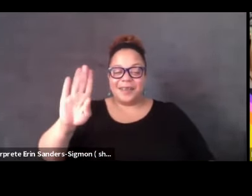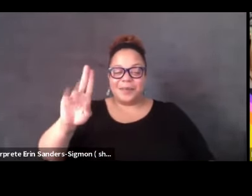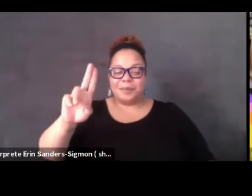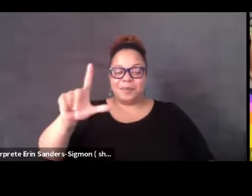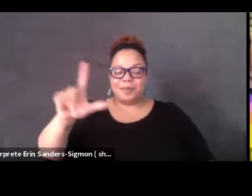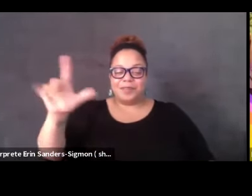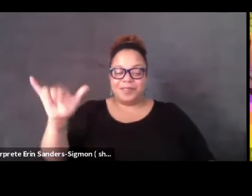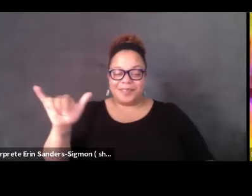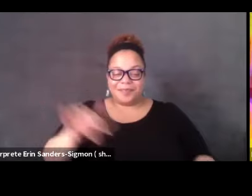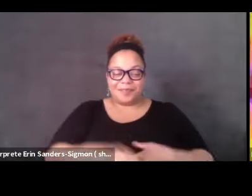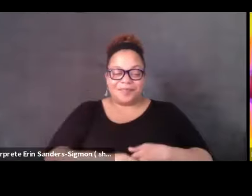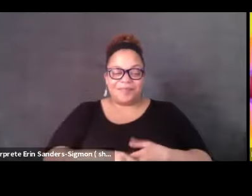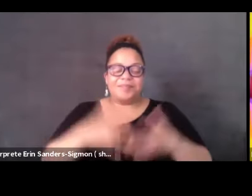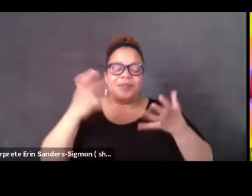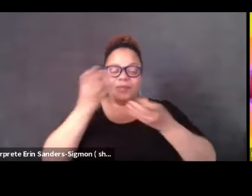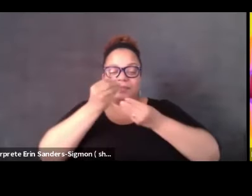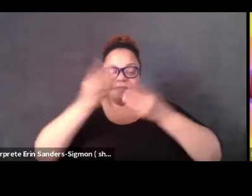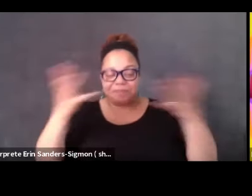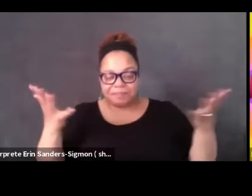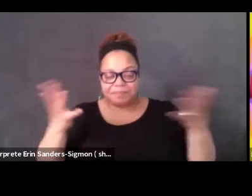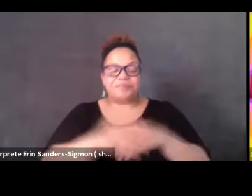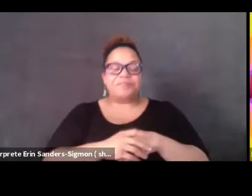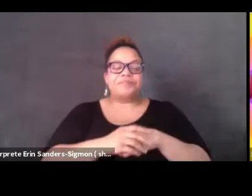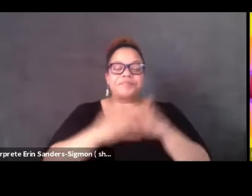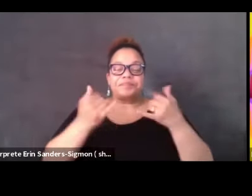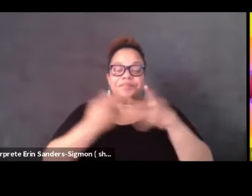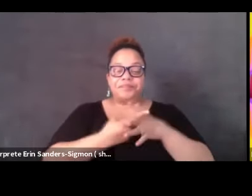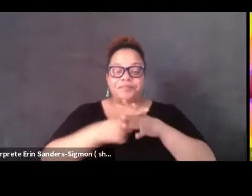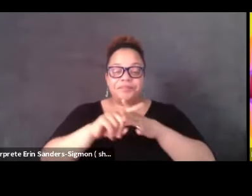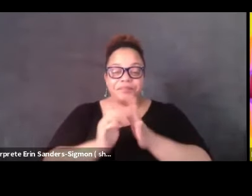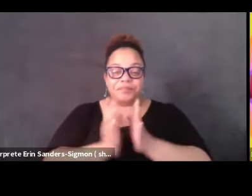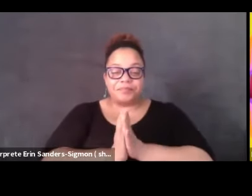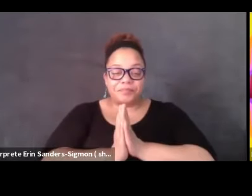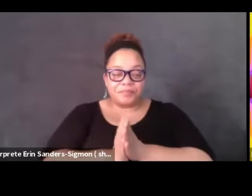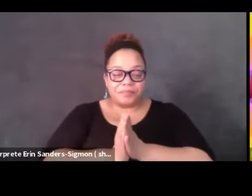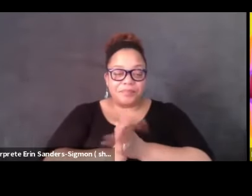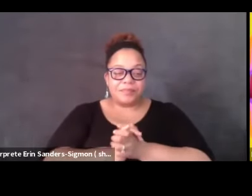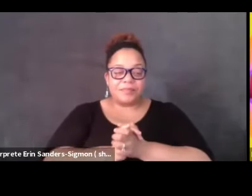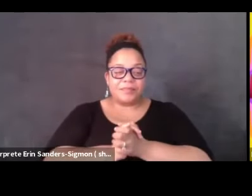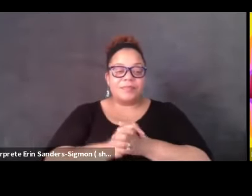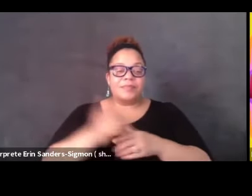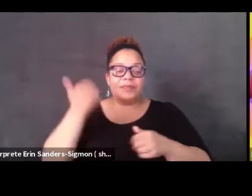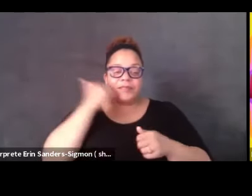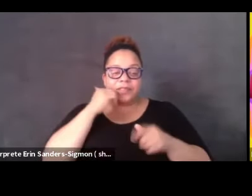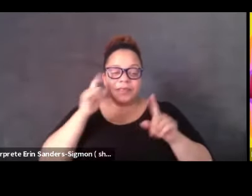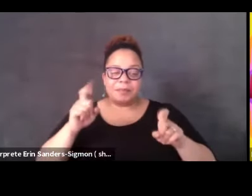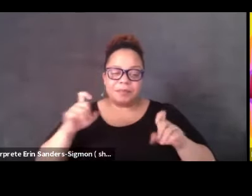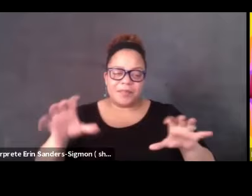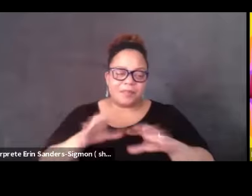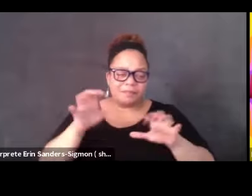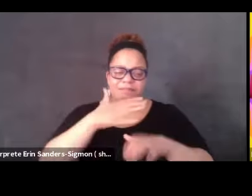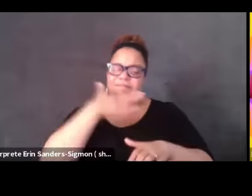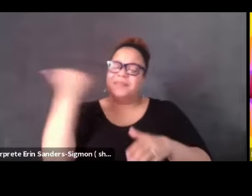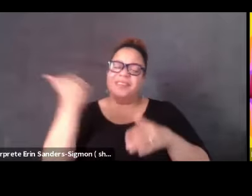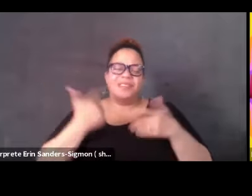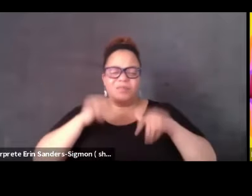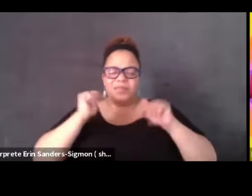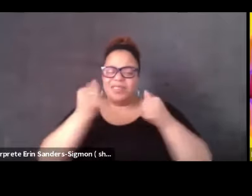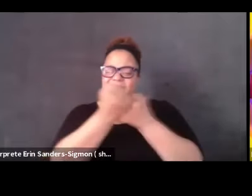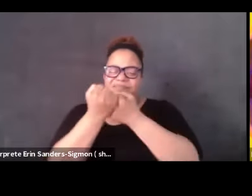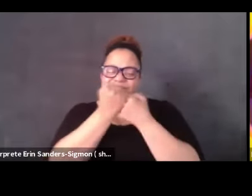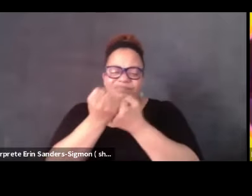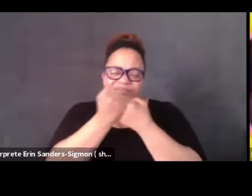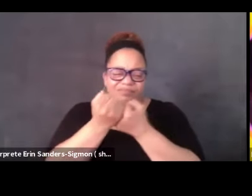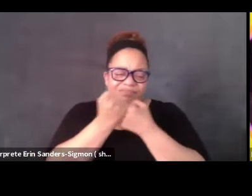I'll start it. Today and every day, we must do a better job to hold each other. Liberation begins with acknowledging our historical truth.